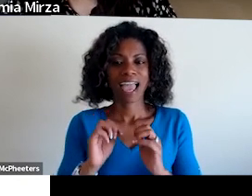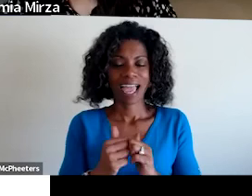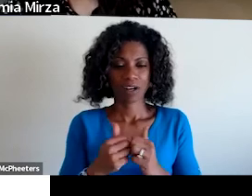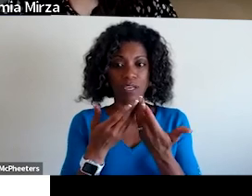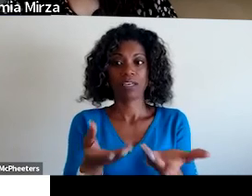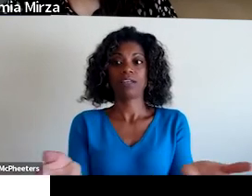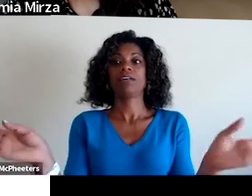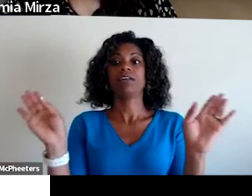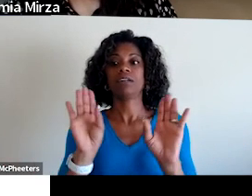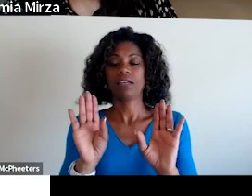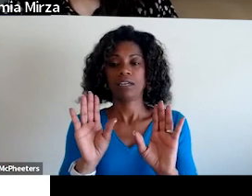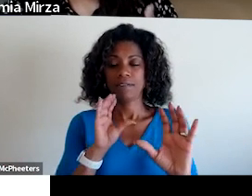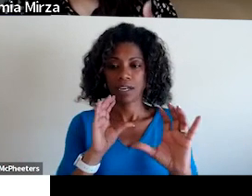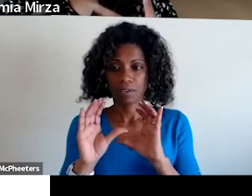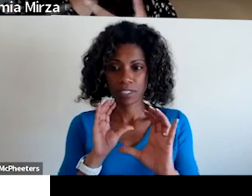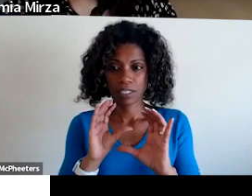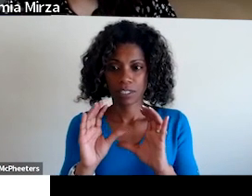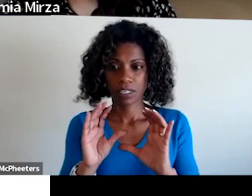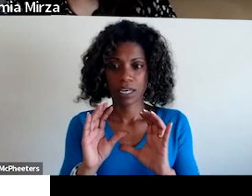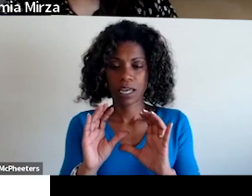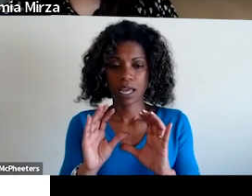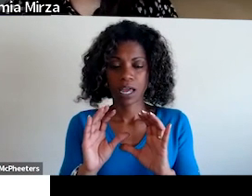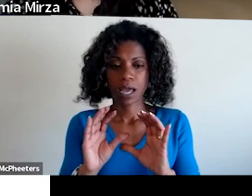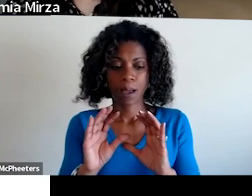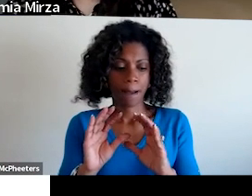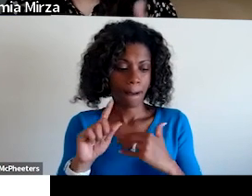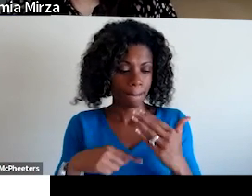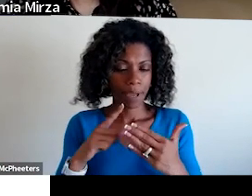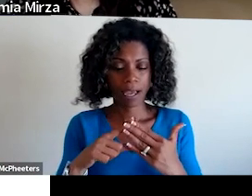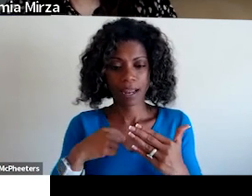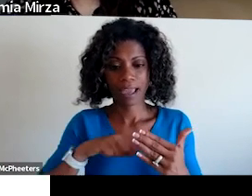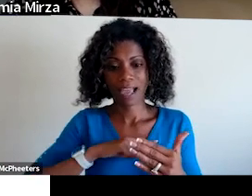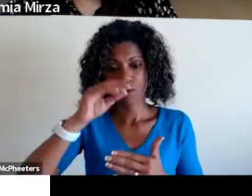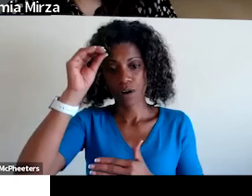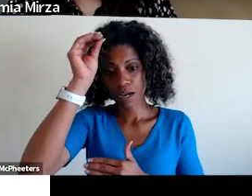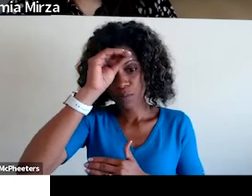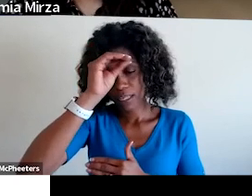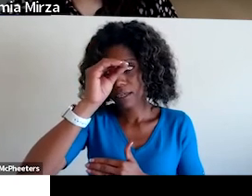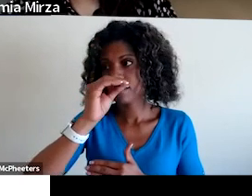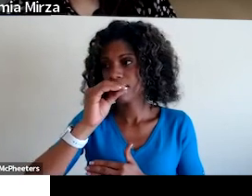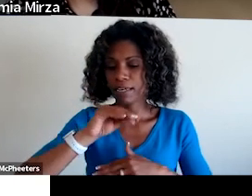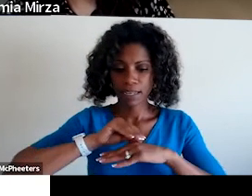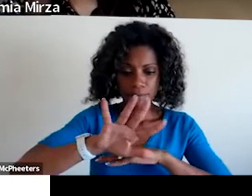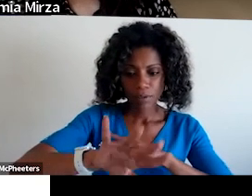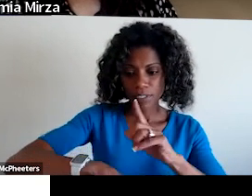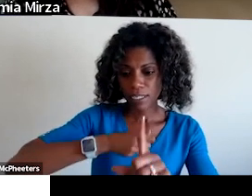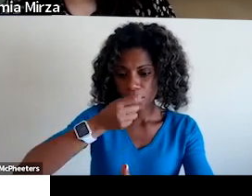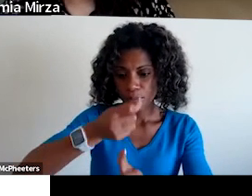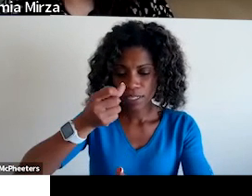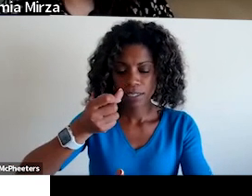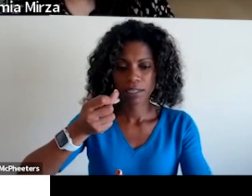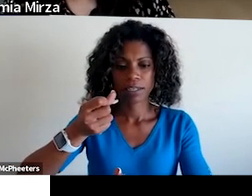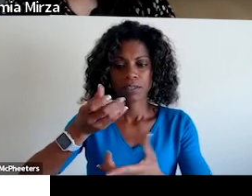wide conversation about what our opinion is on this and how we want this to influence and impact the rest of